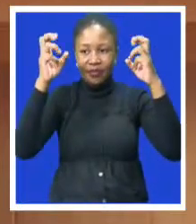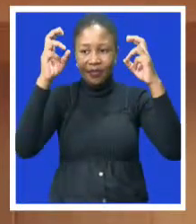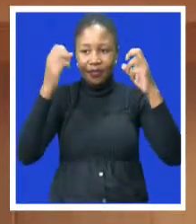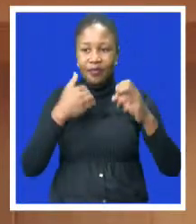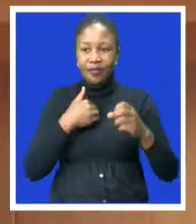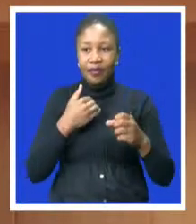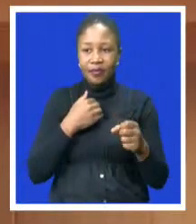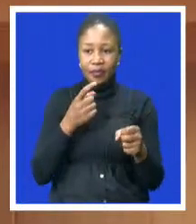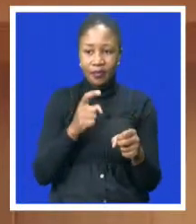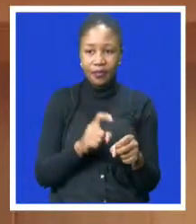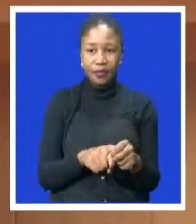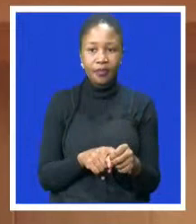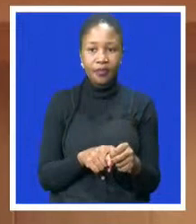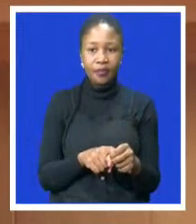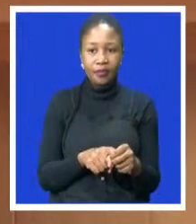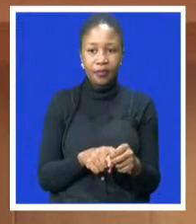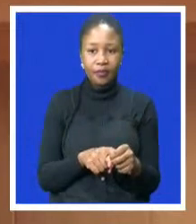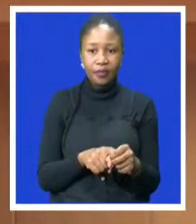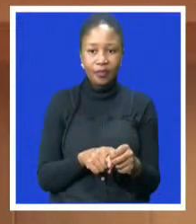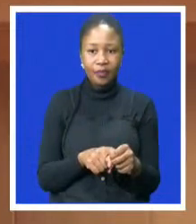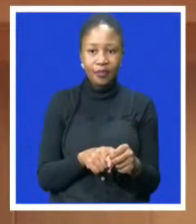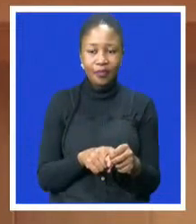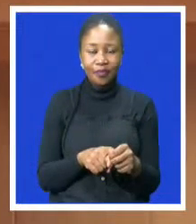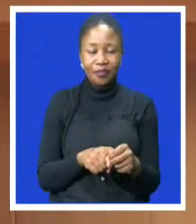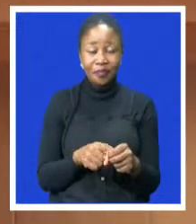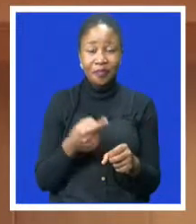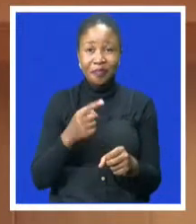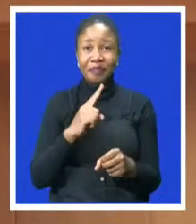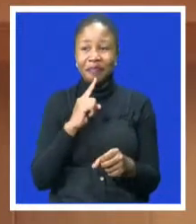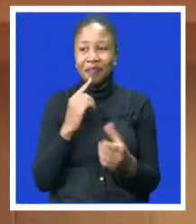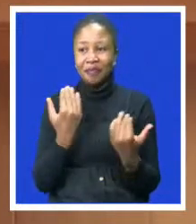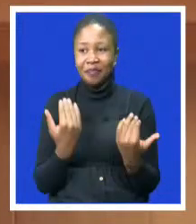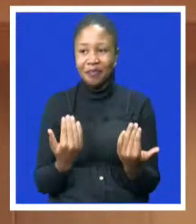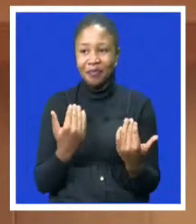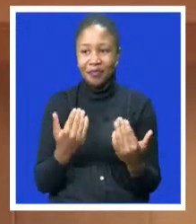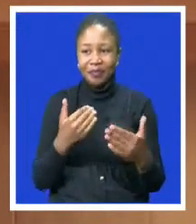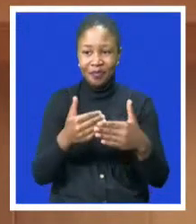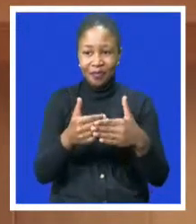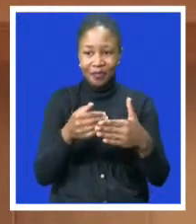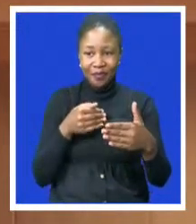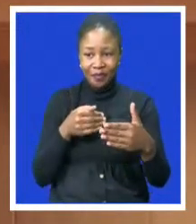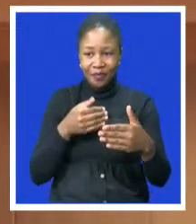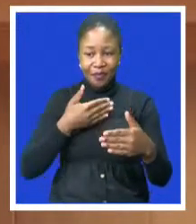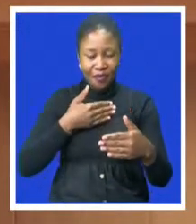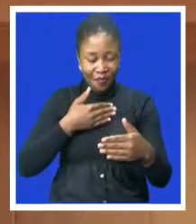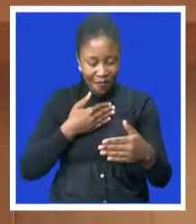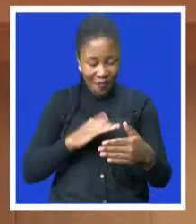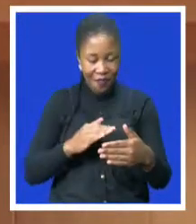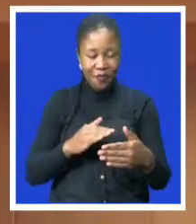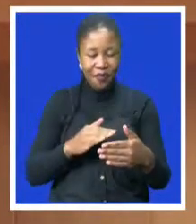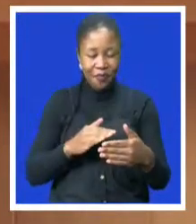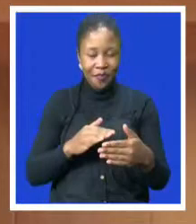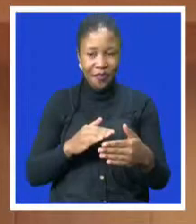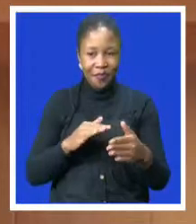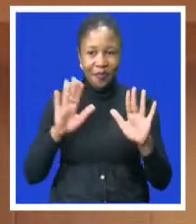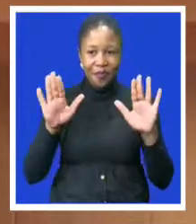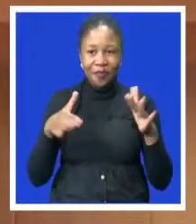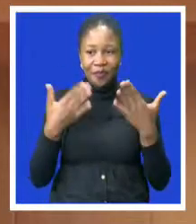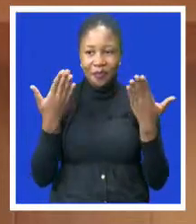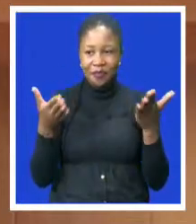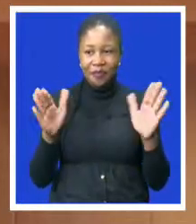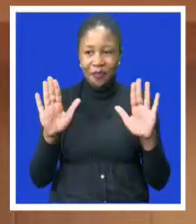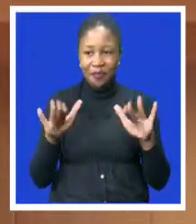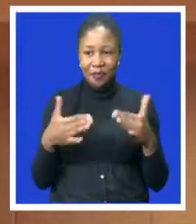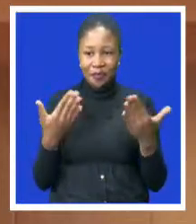sing the song again. Let's just sing the song that says God takes care of nature. Okay, let's do it. Just